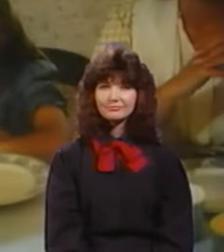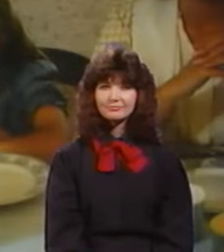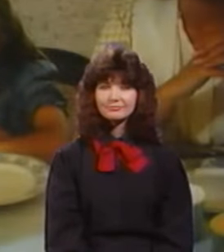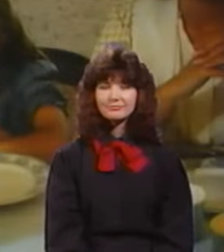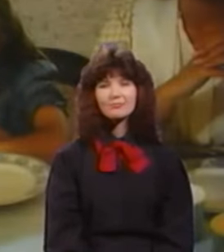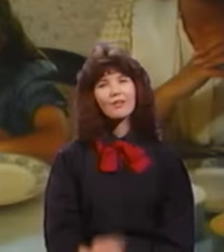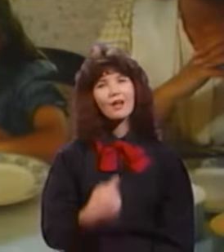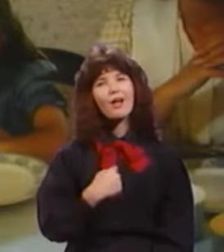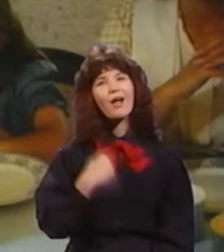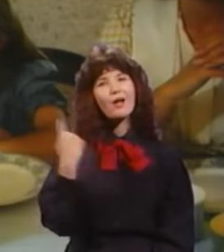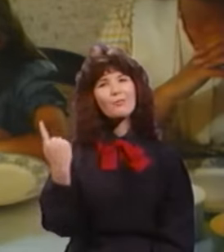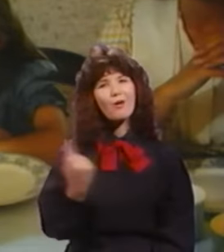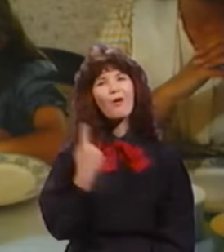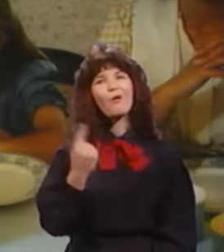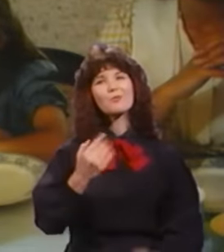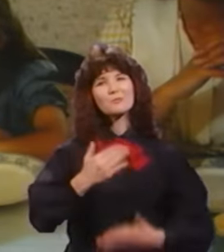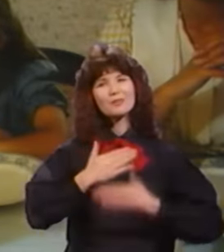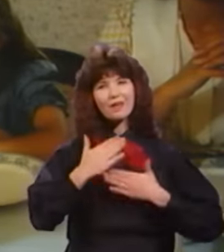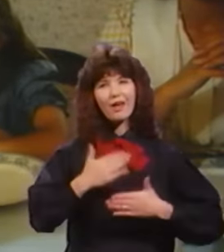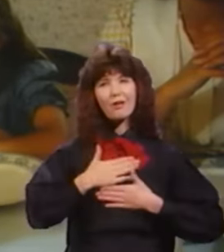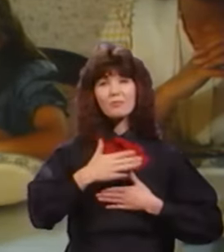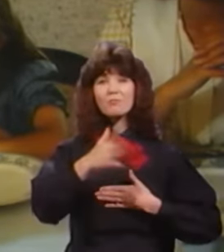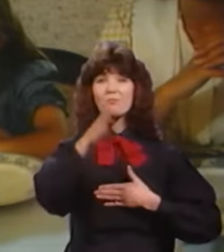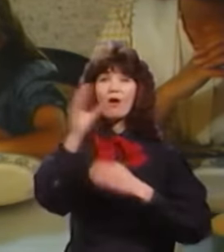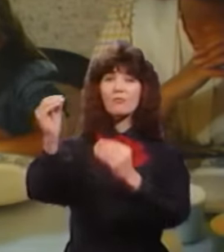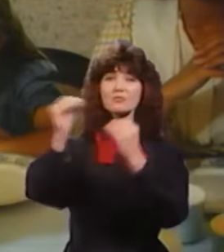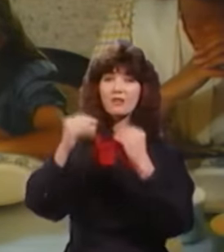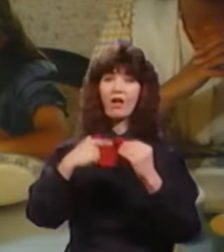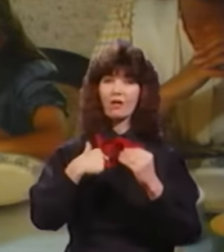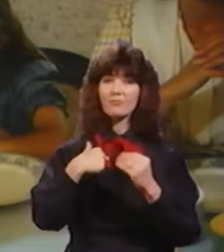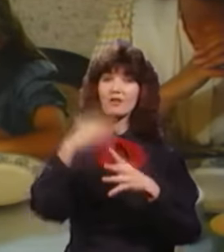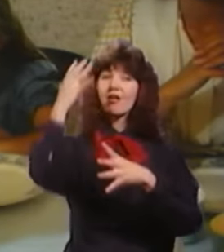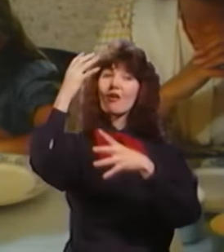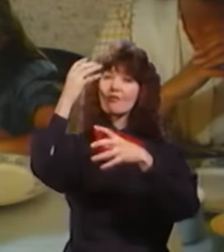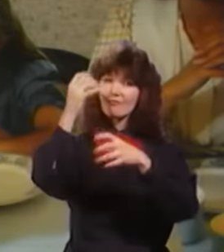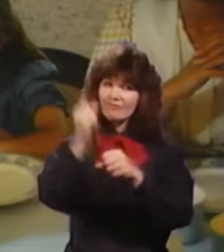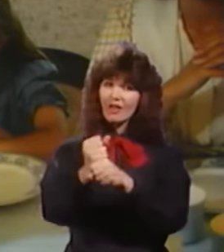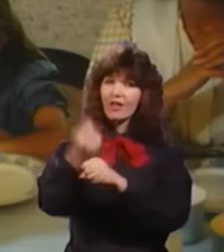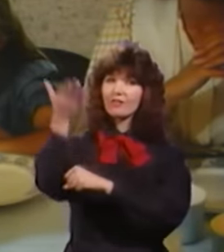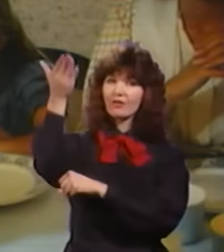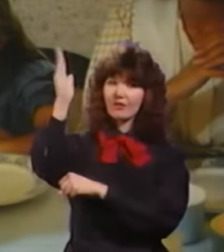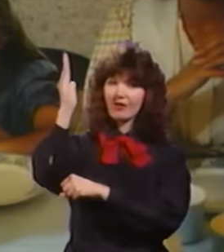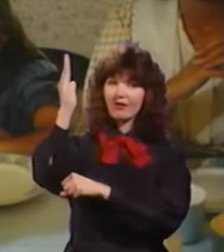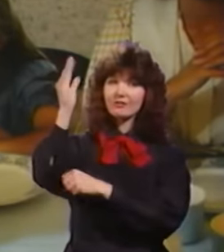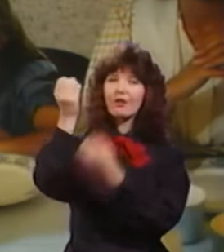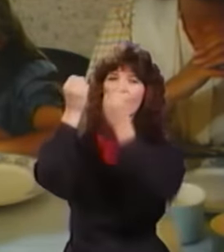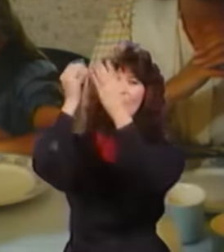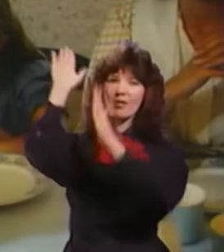I've always been glad that my mother taught me to have faith in God and to obey His commandments.